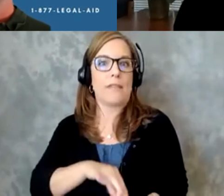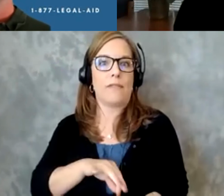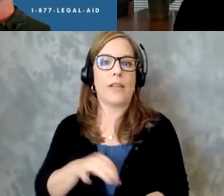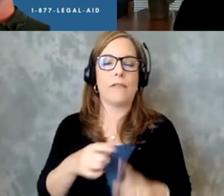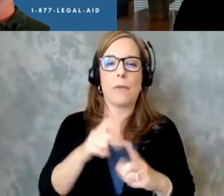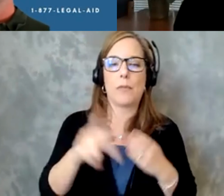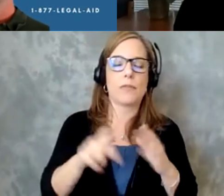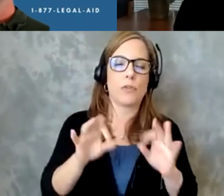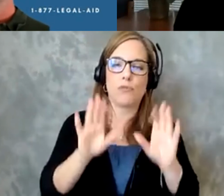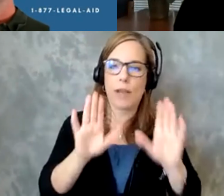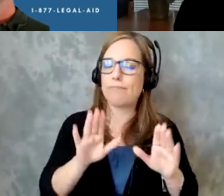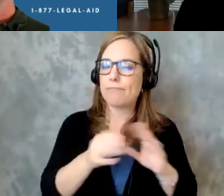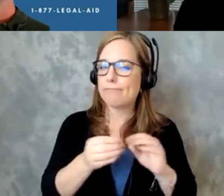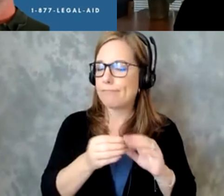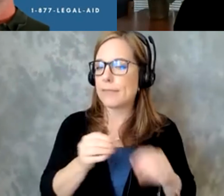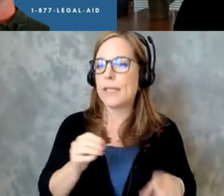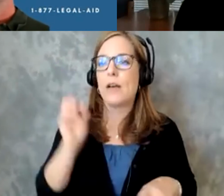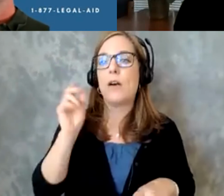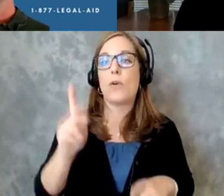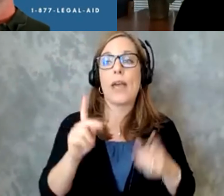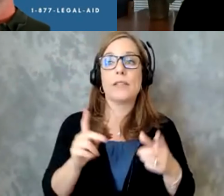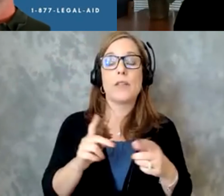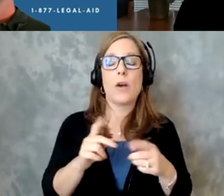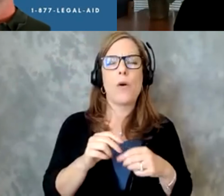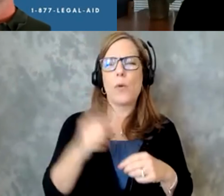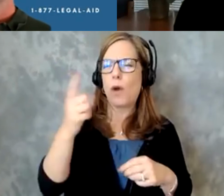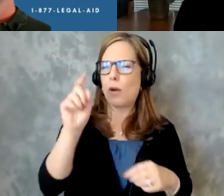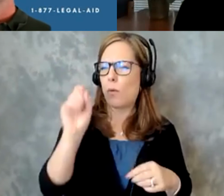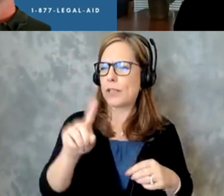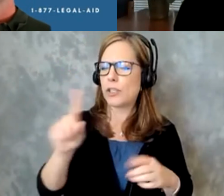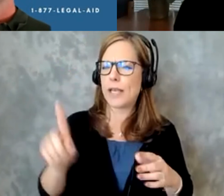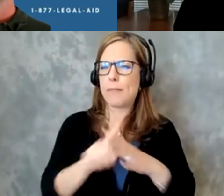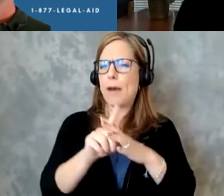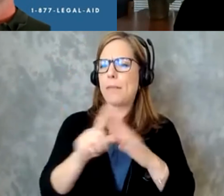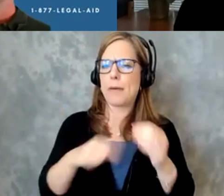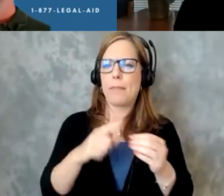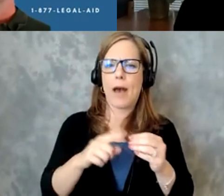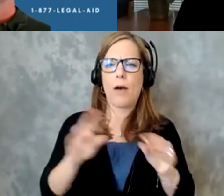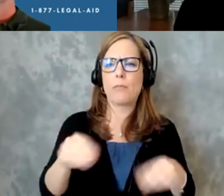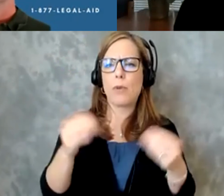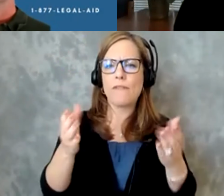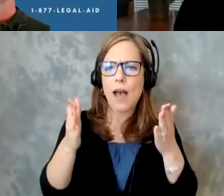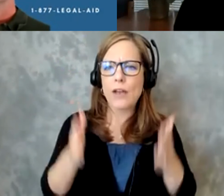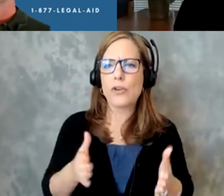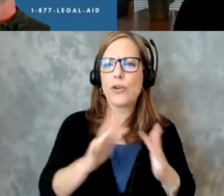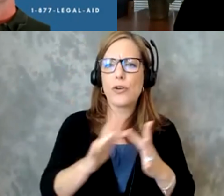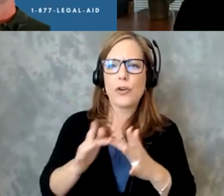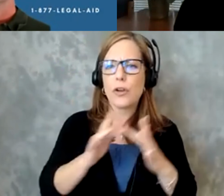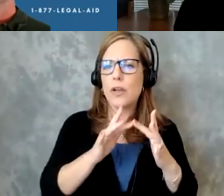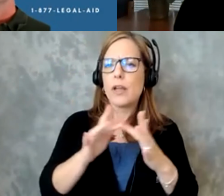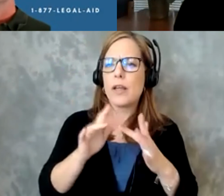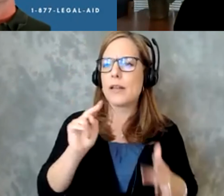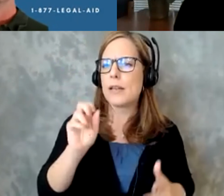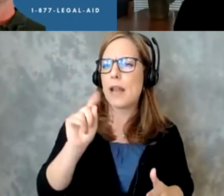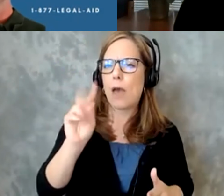and then I want to also see if our panel has anything to add, but there was a question about provider networks and really making sure that there